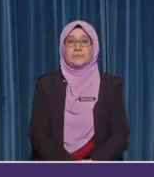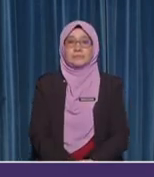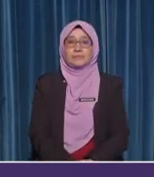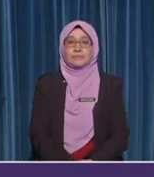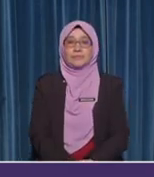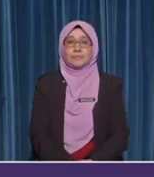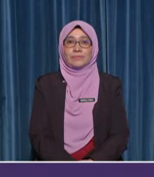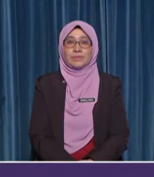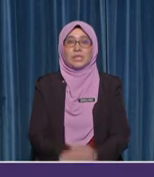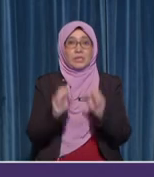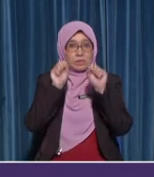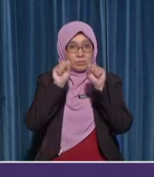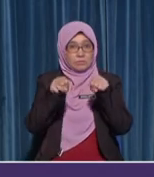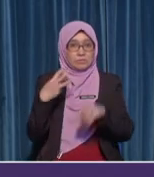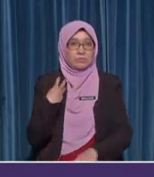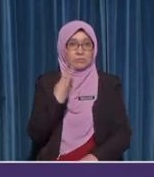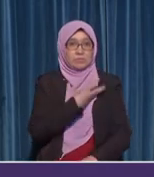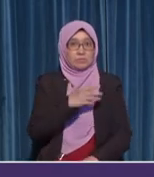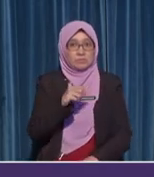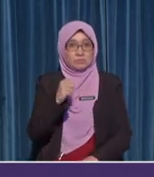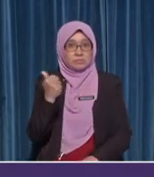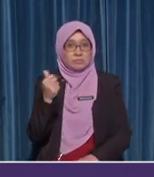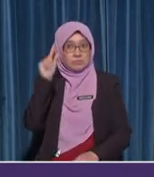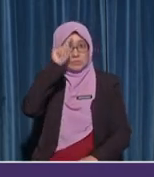Can we solve question B now?